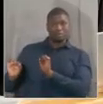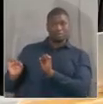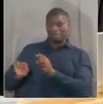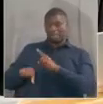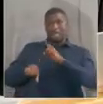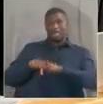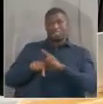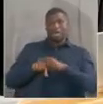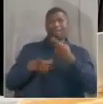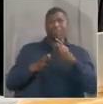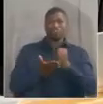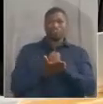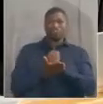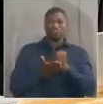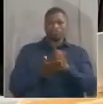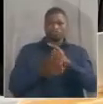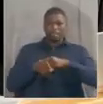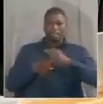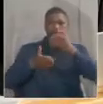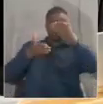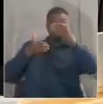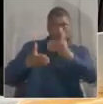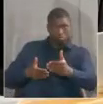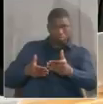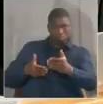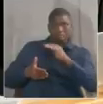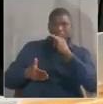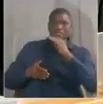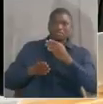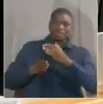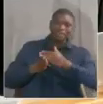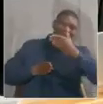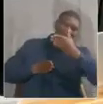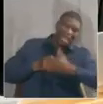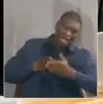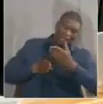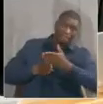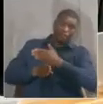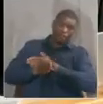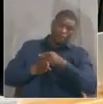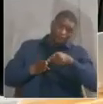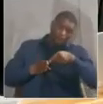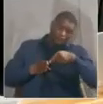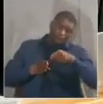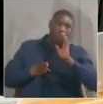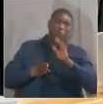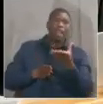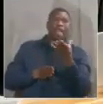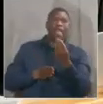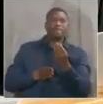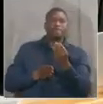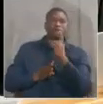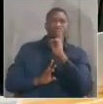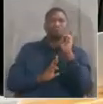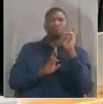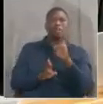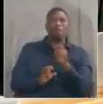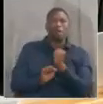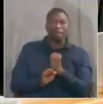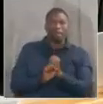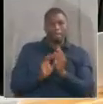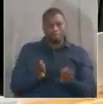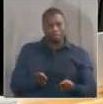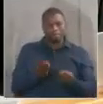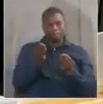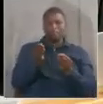authorized period was drawing closer, there would be a report to determine whether there's a need for the